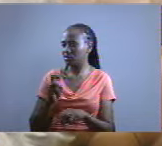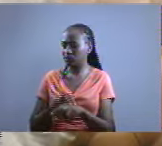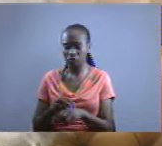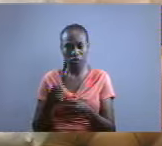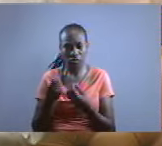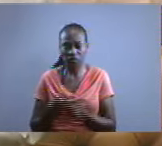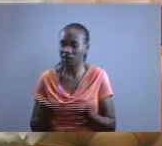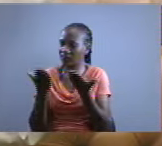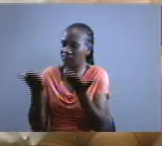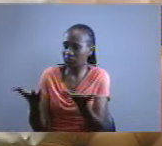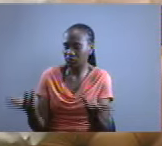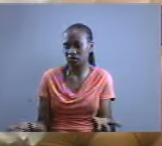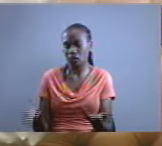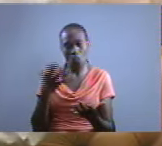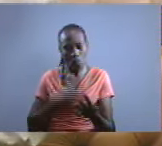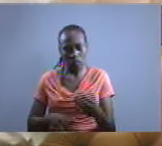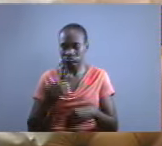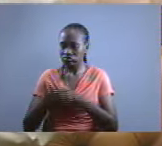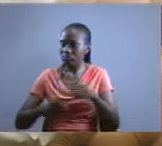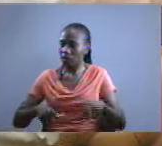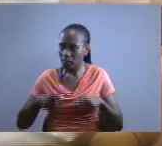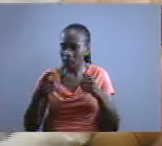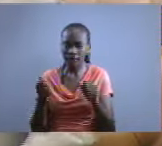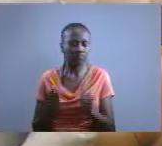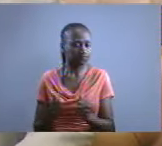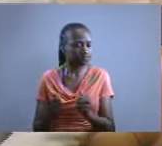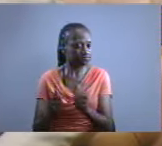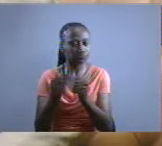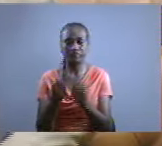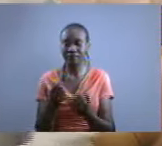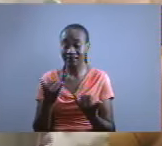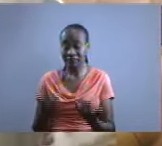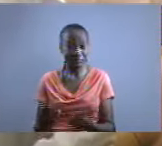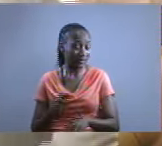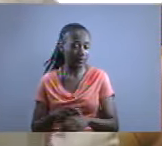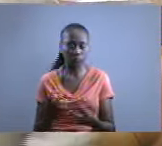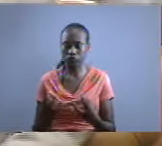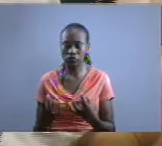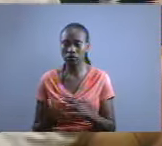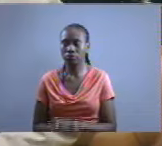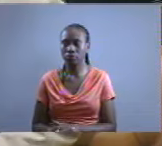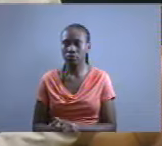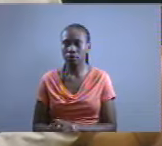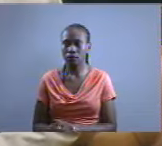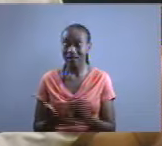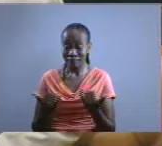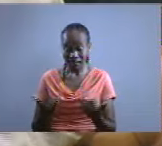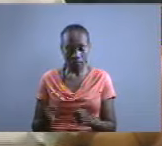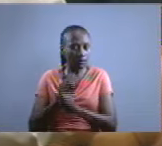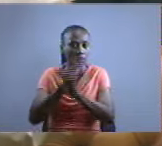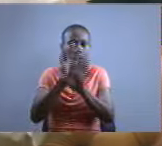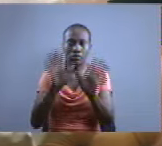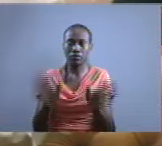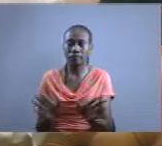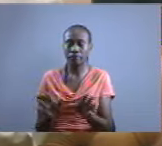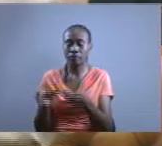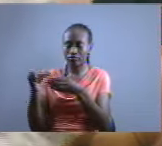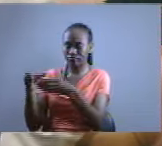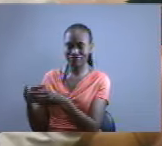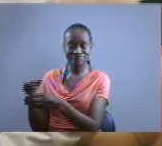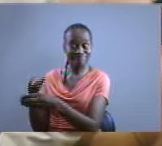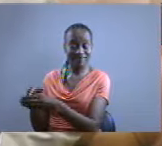service and survival in these difficult economic times, the message is clear: the party time